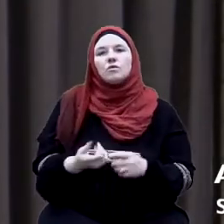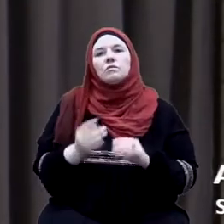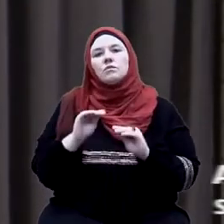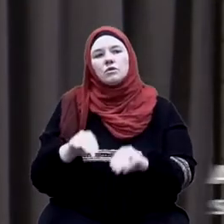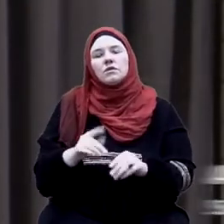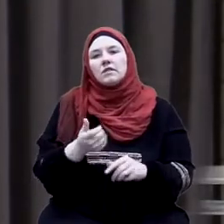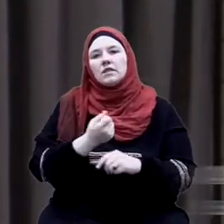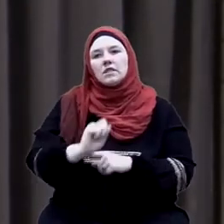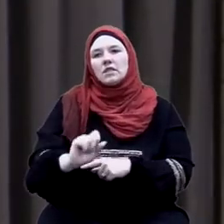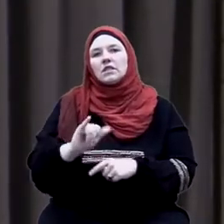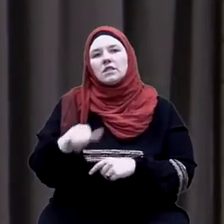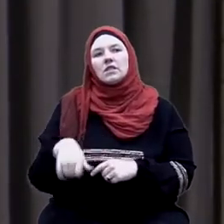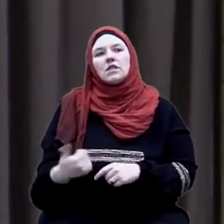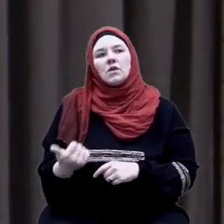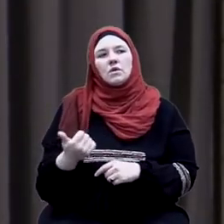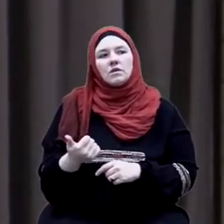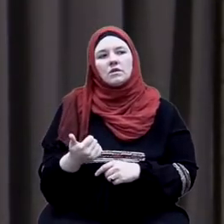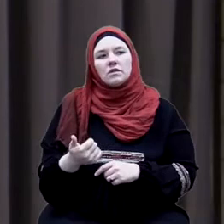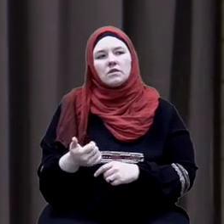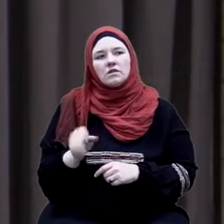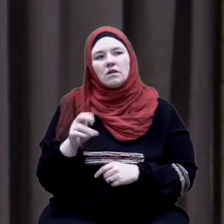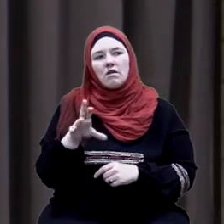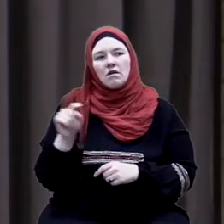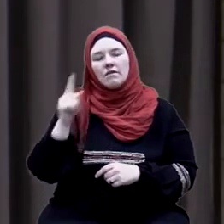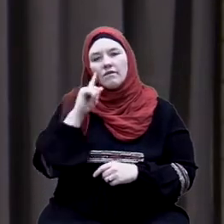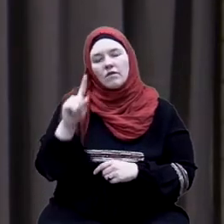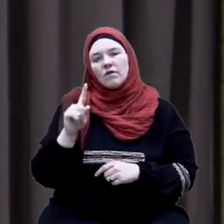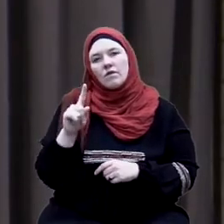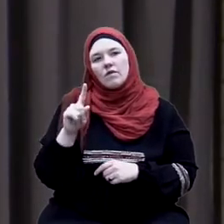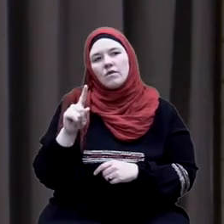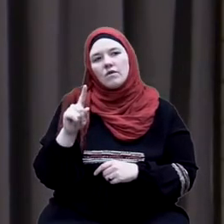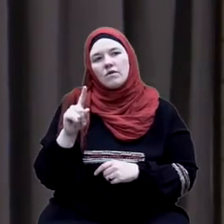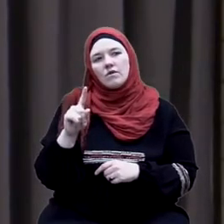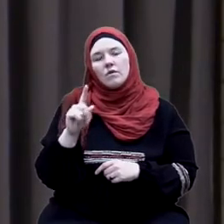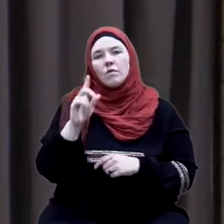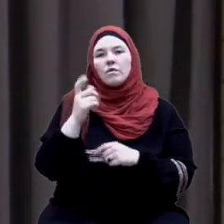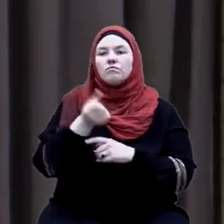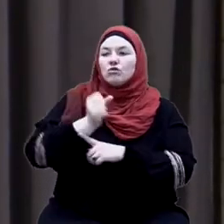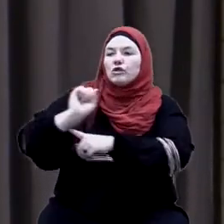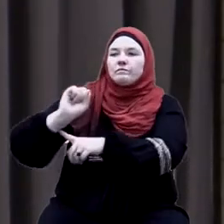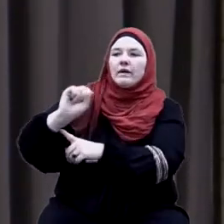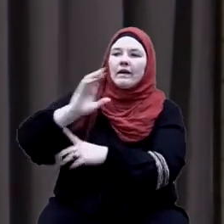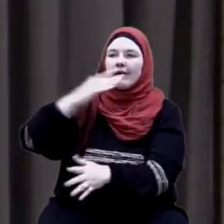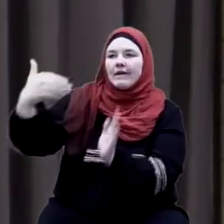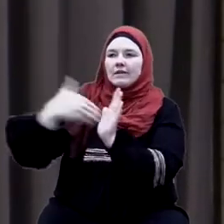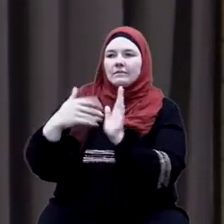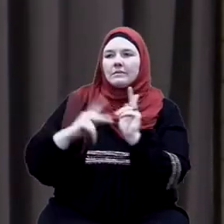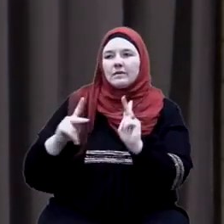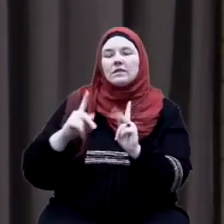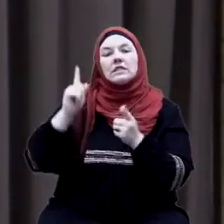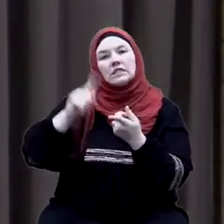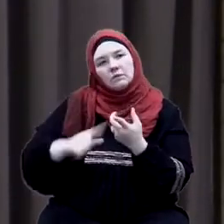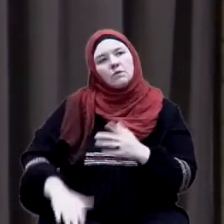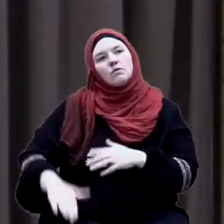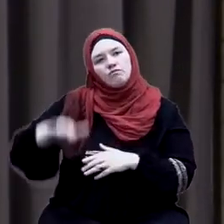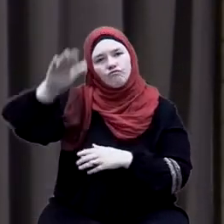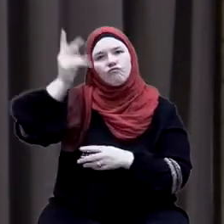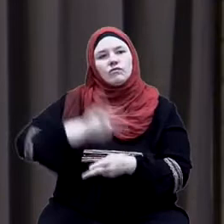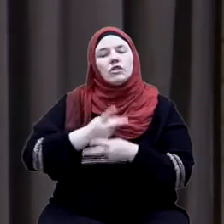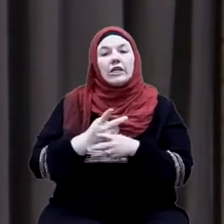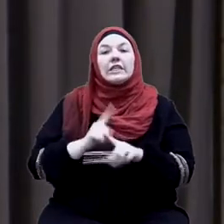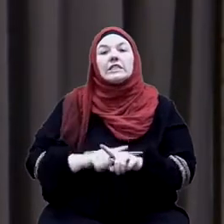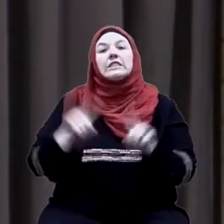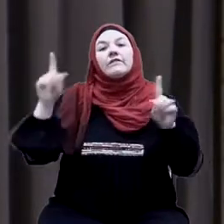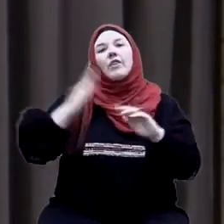back against the onslaught on Islam and Muslims worldwide until we raise a generation that is different